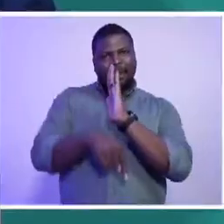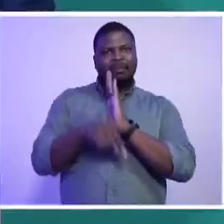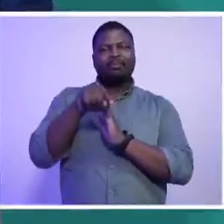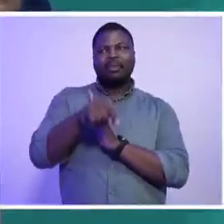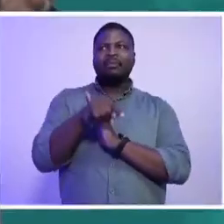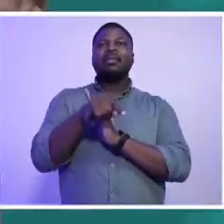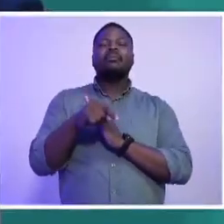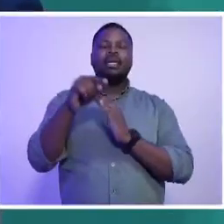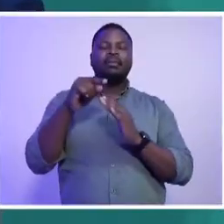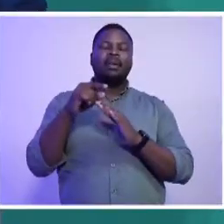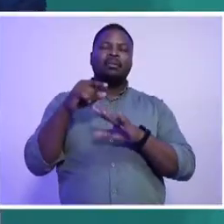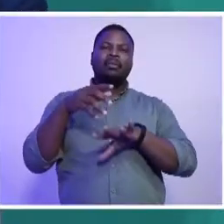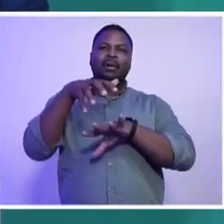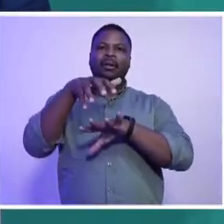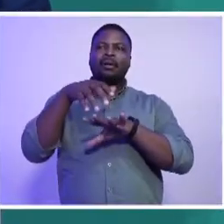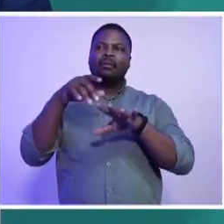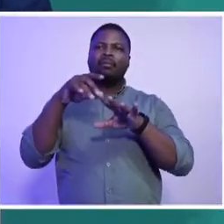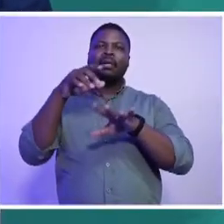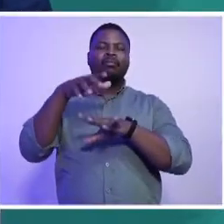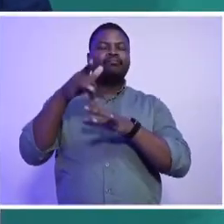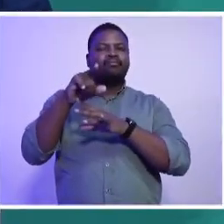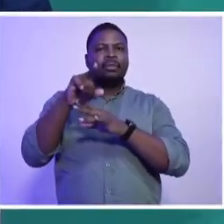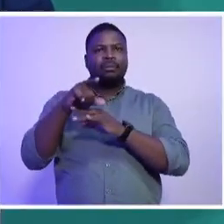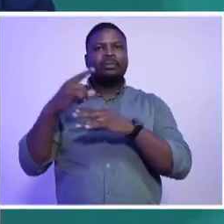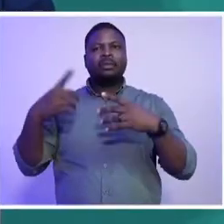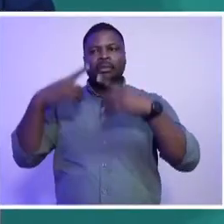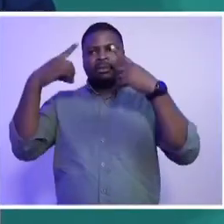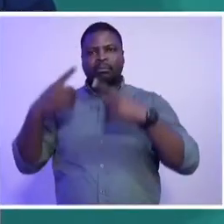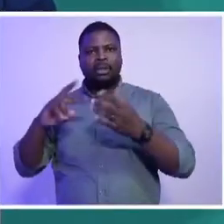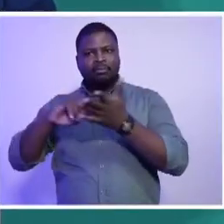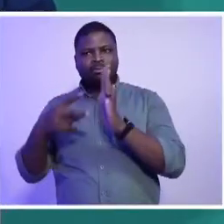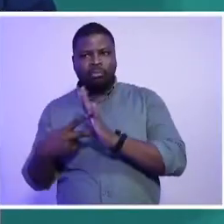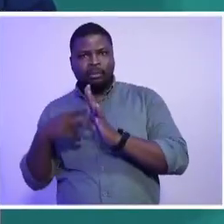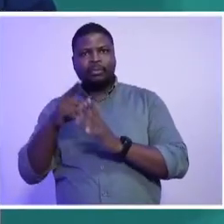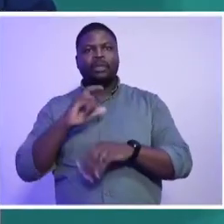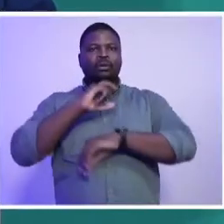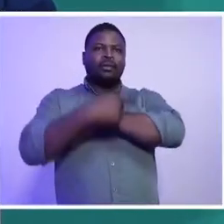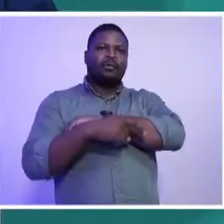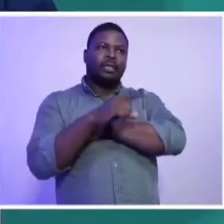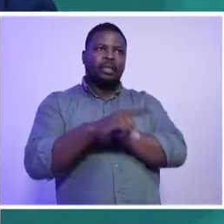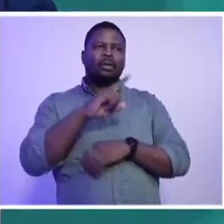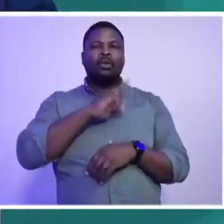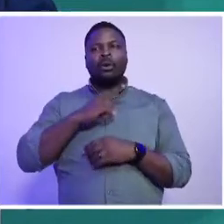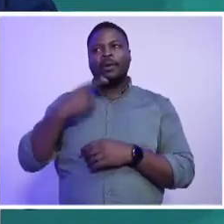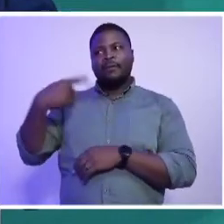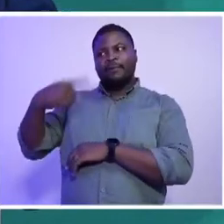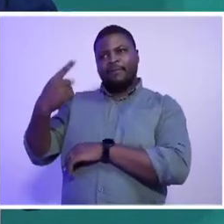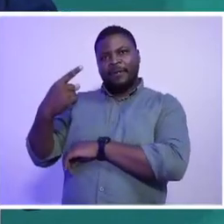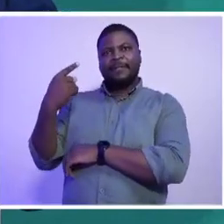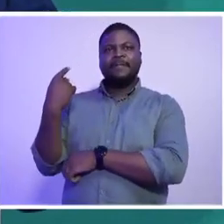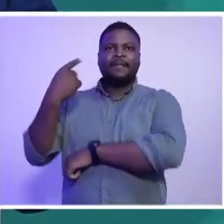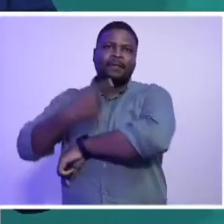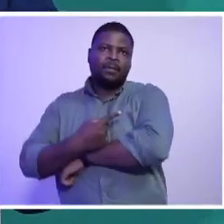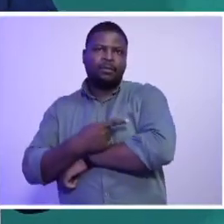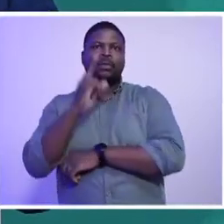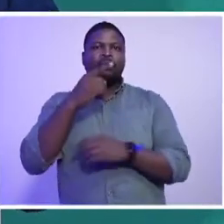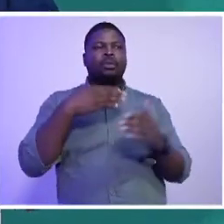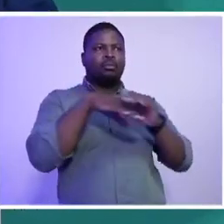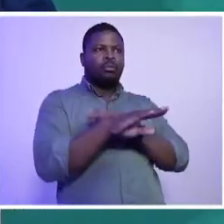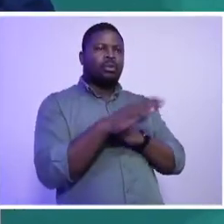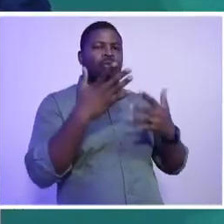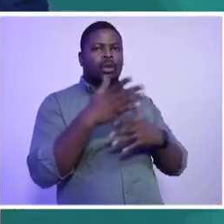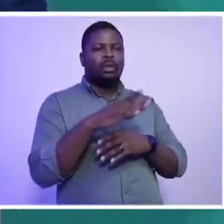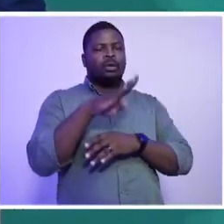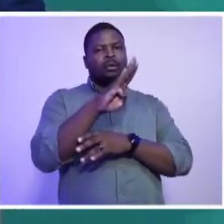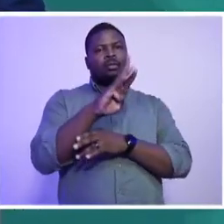conference. And you will have heard when the announcement were made during the first day that some of them were going to go to Bronco Spray and some